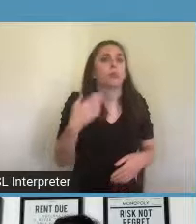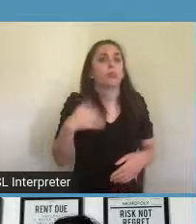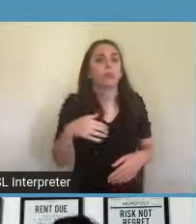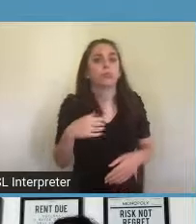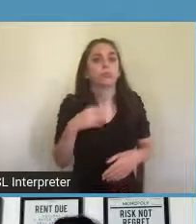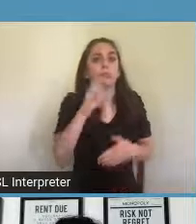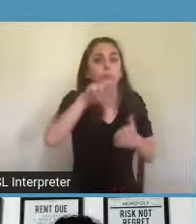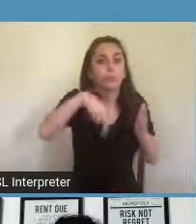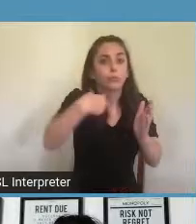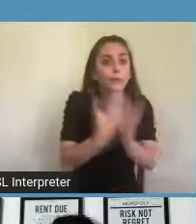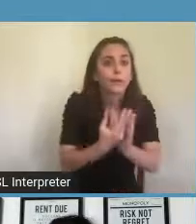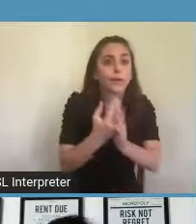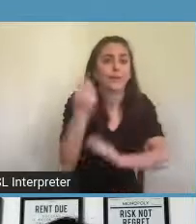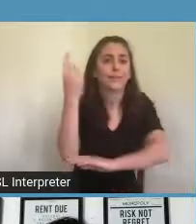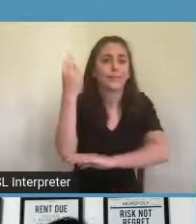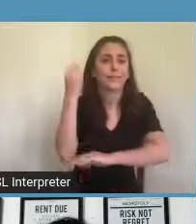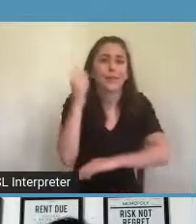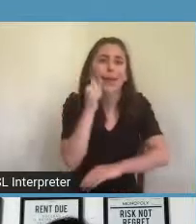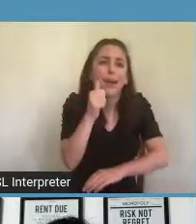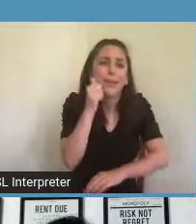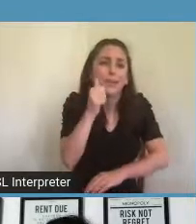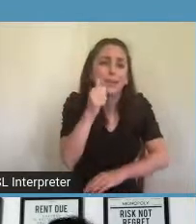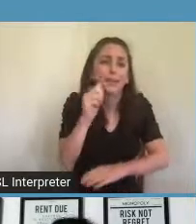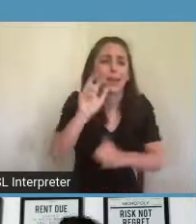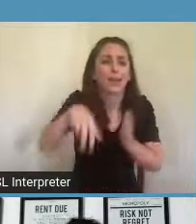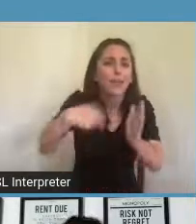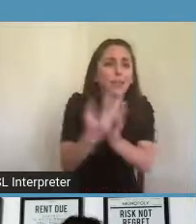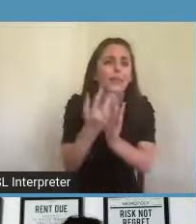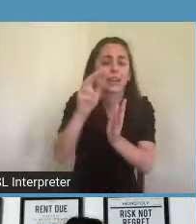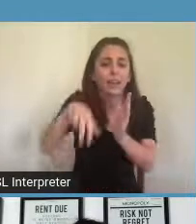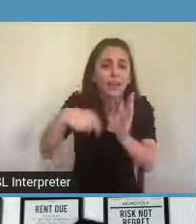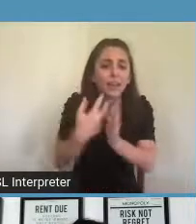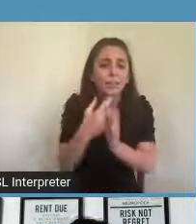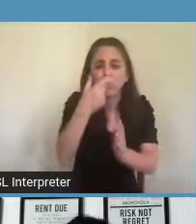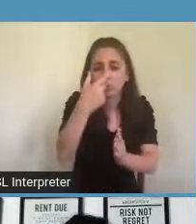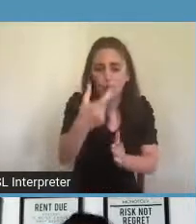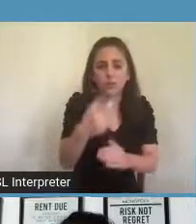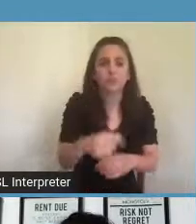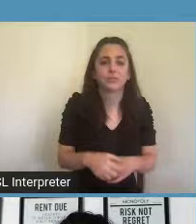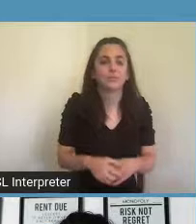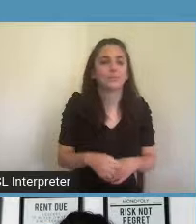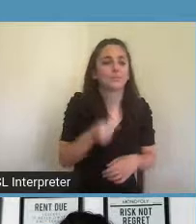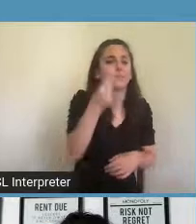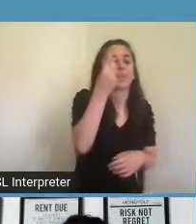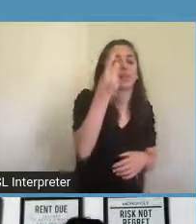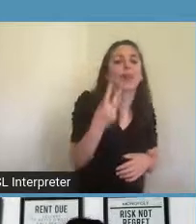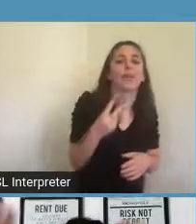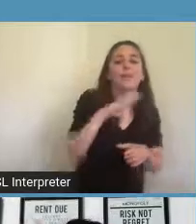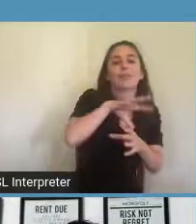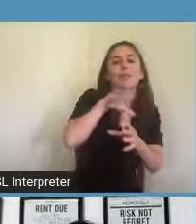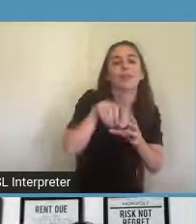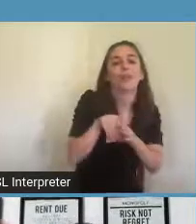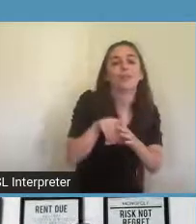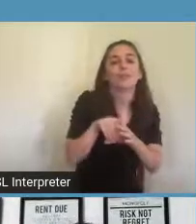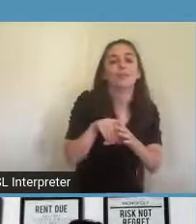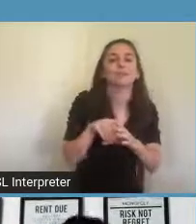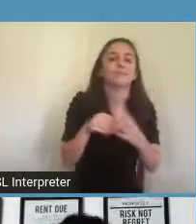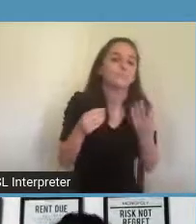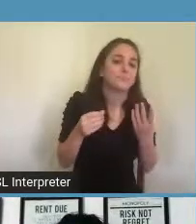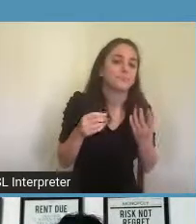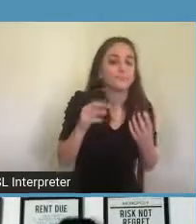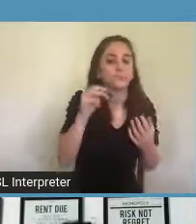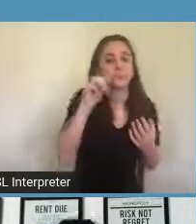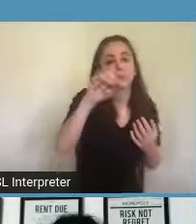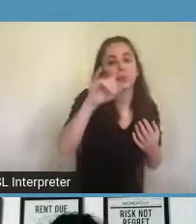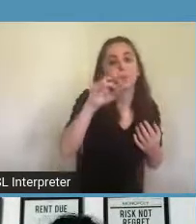video. And again, this shouldn't surprise us that over half are part of a minority ethnicity. And so this is kind of the framing by